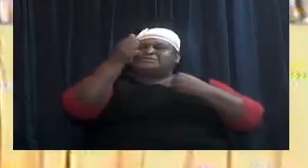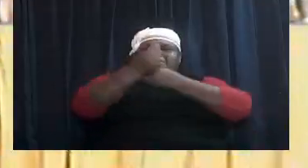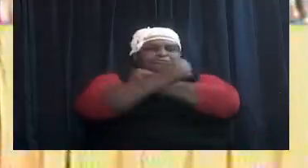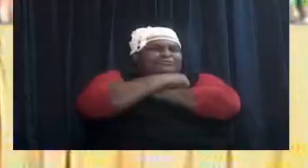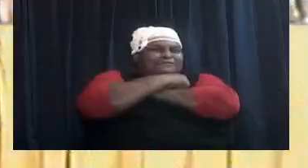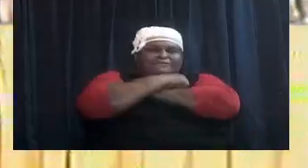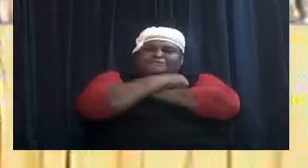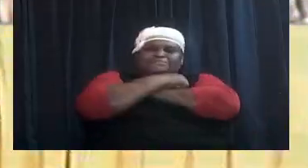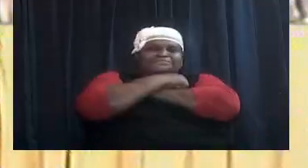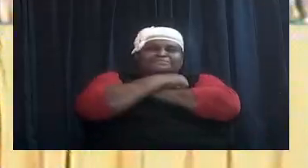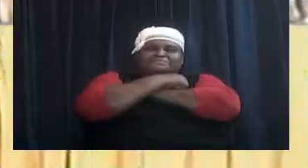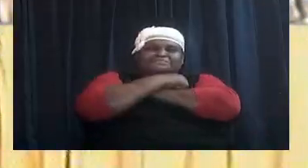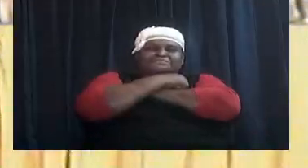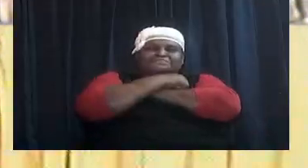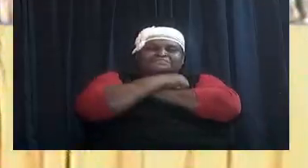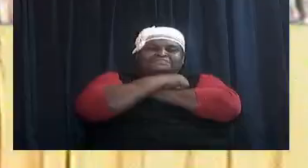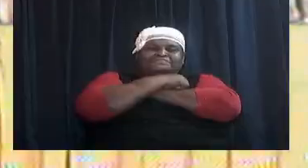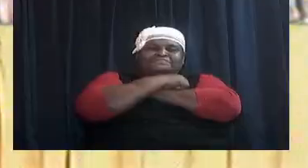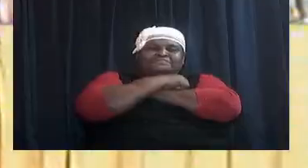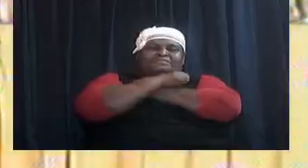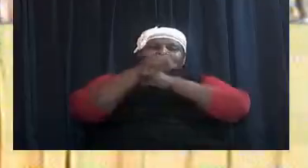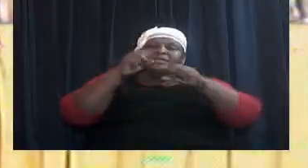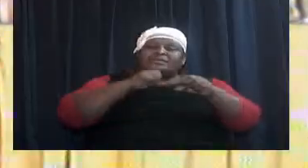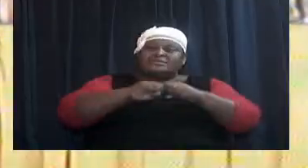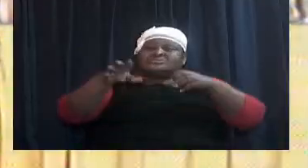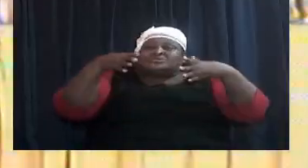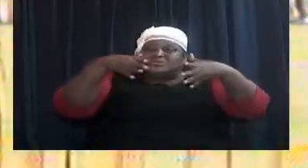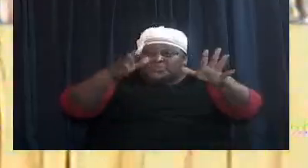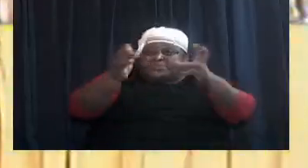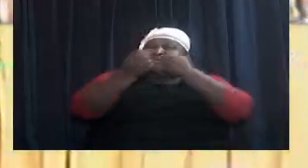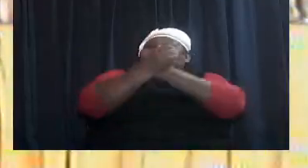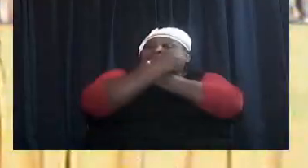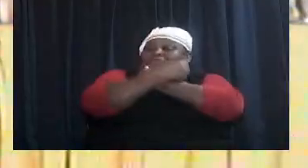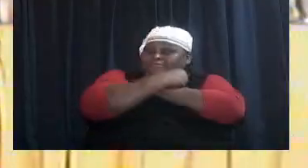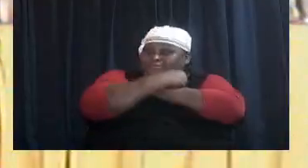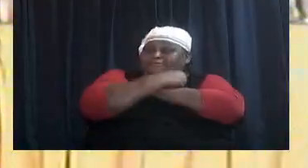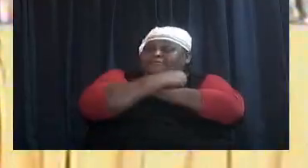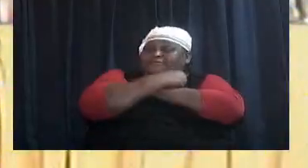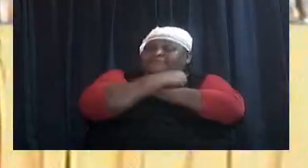Hallelujah. Amen. So then the way of love